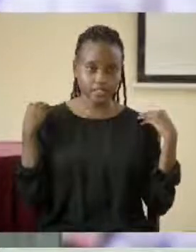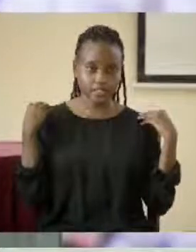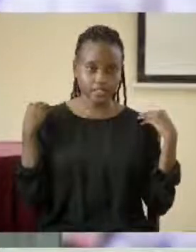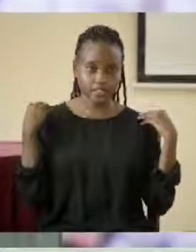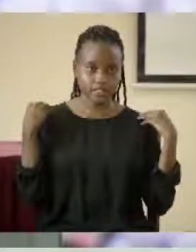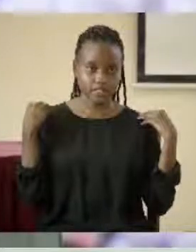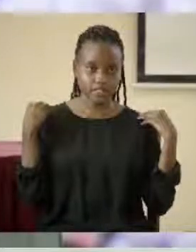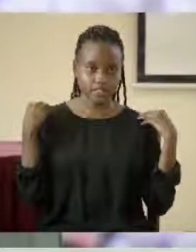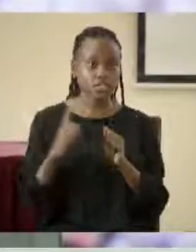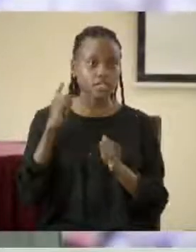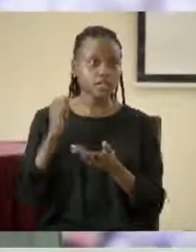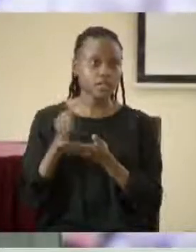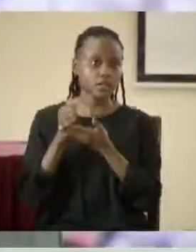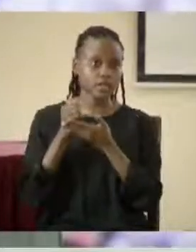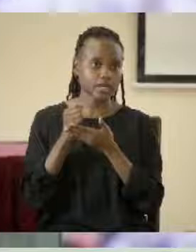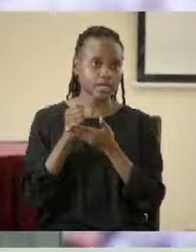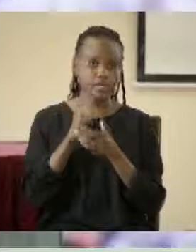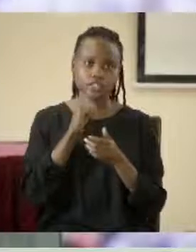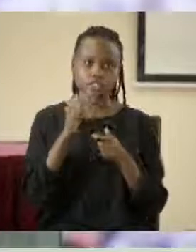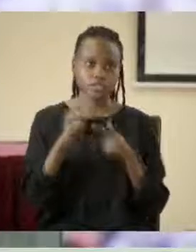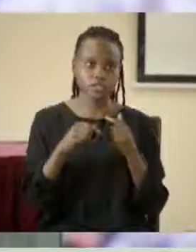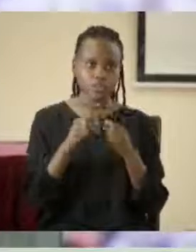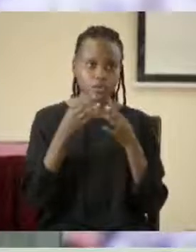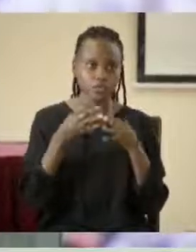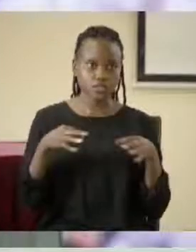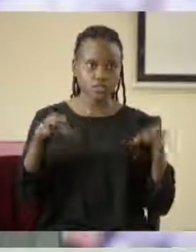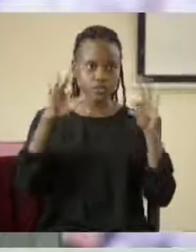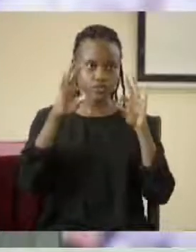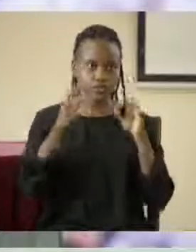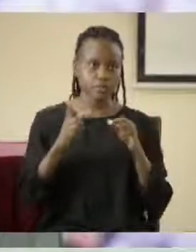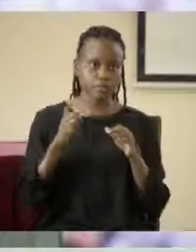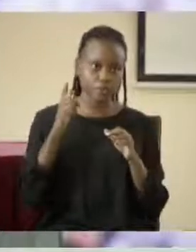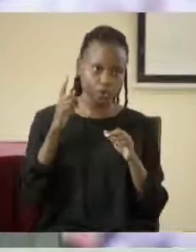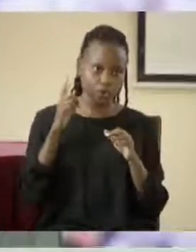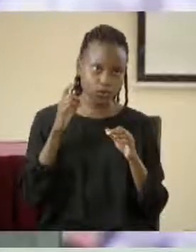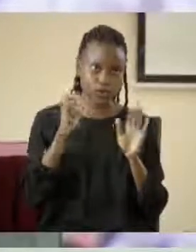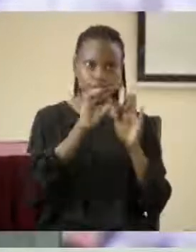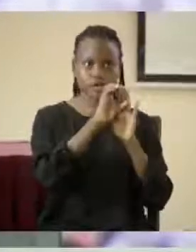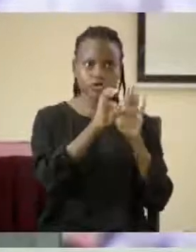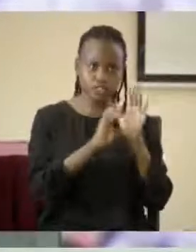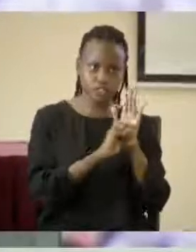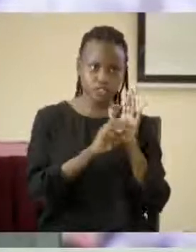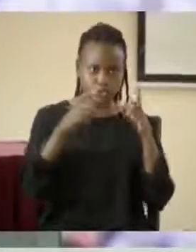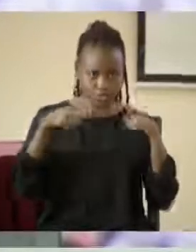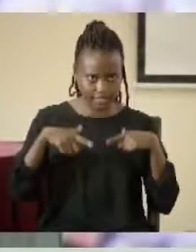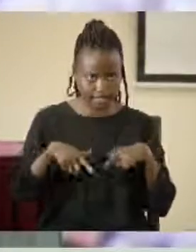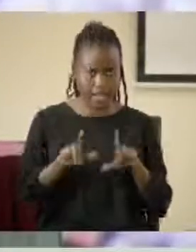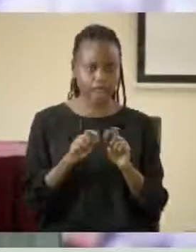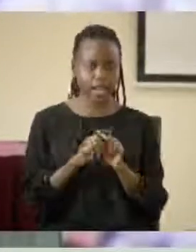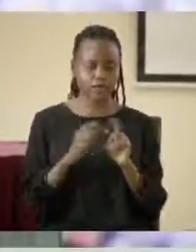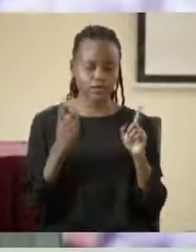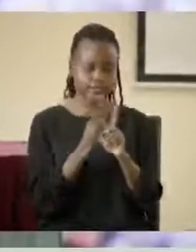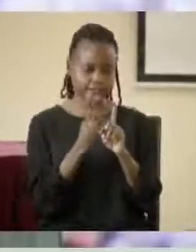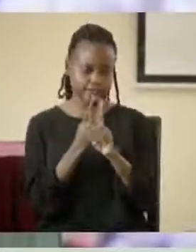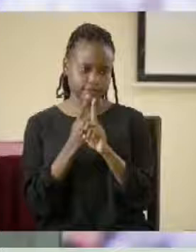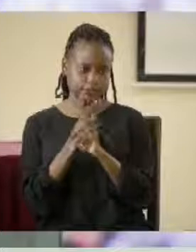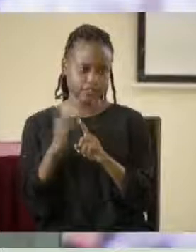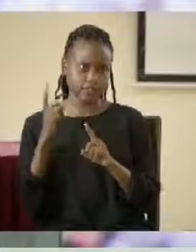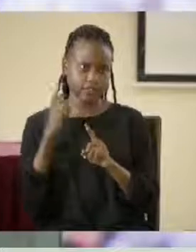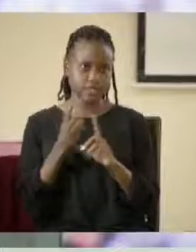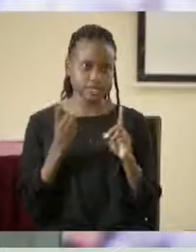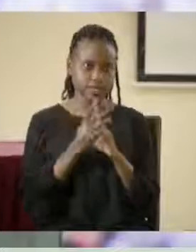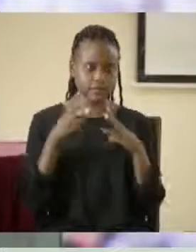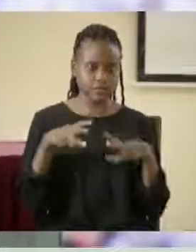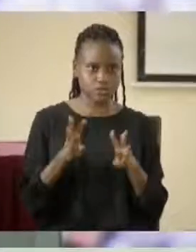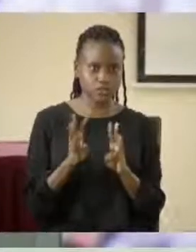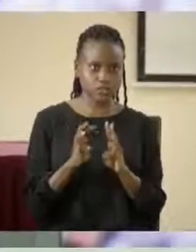Legal aid cannot just be about formal law when constitutions allow different laws and different ways of